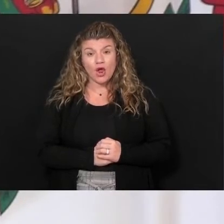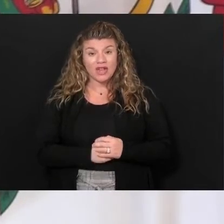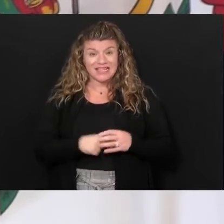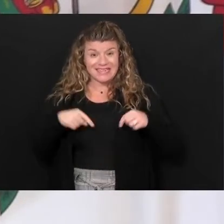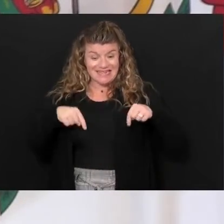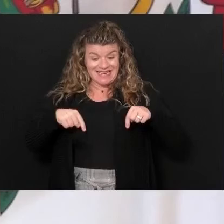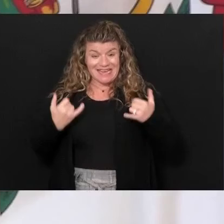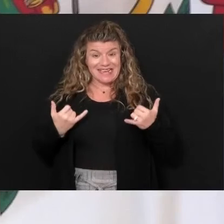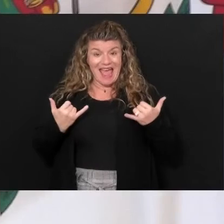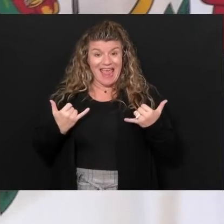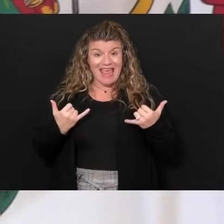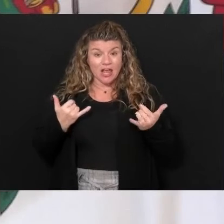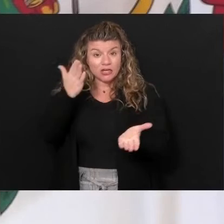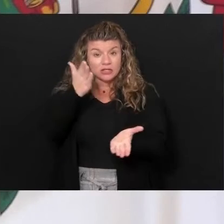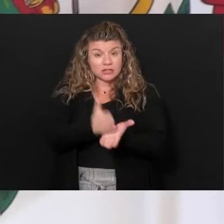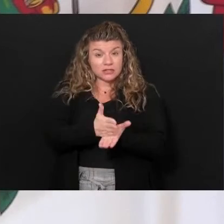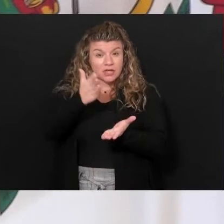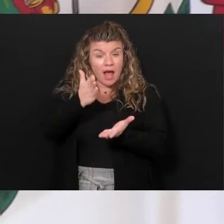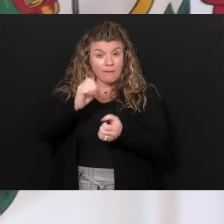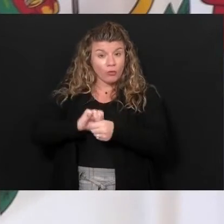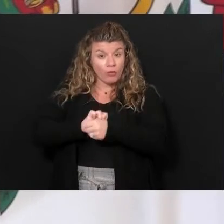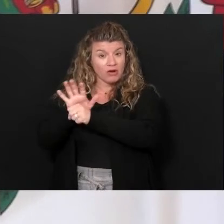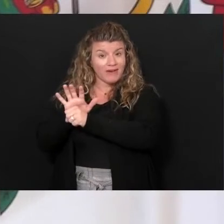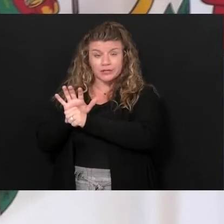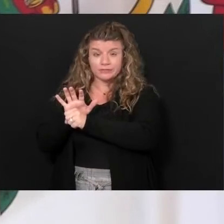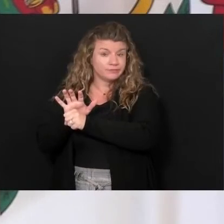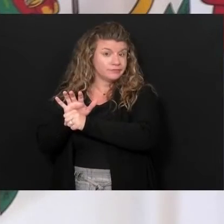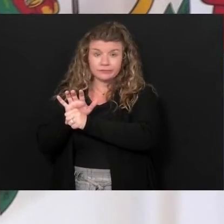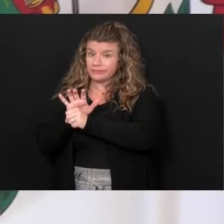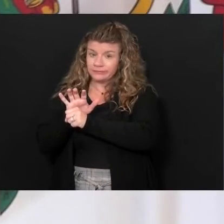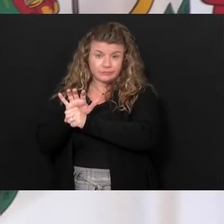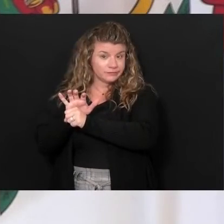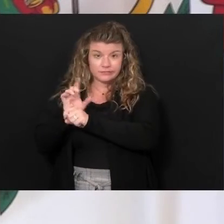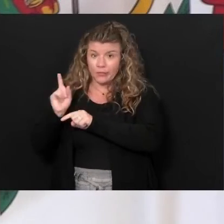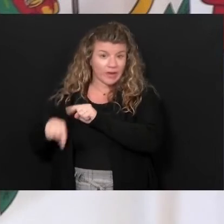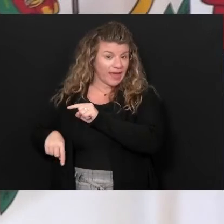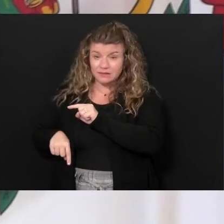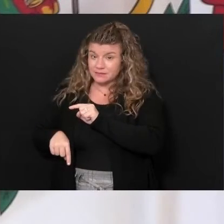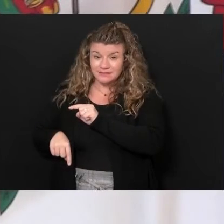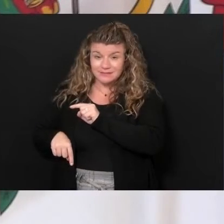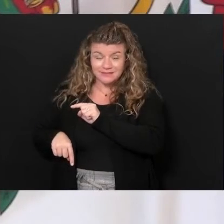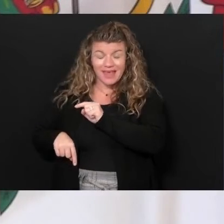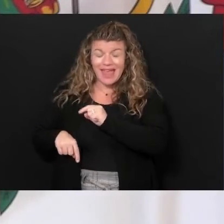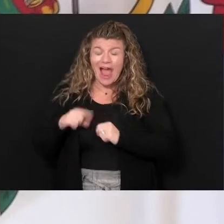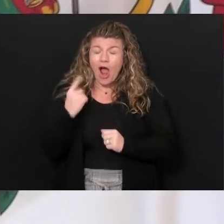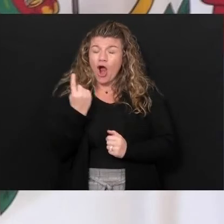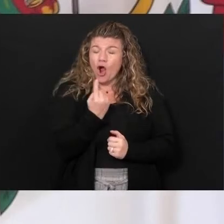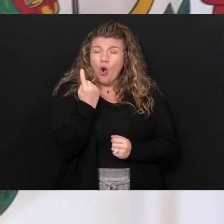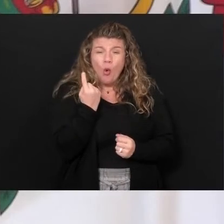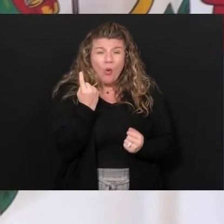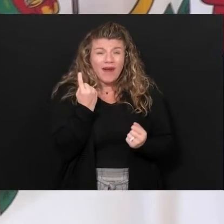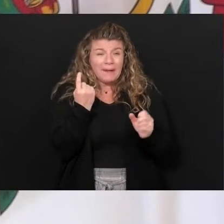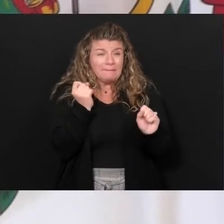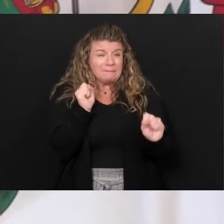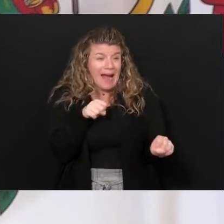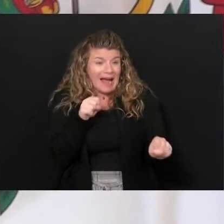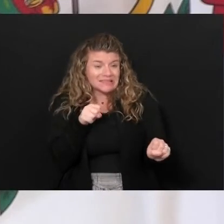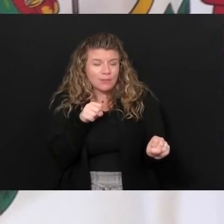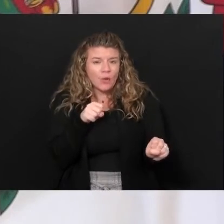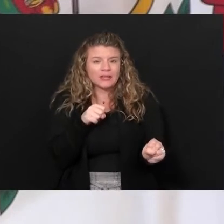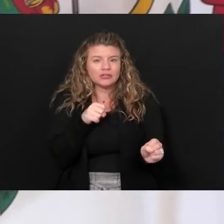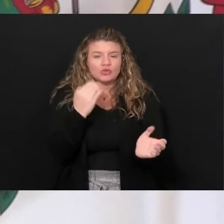today. All we can possibly do is cut this thing off at the pass if we